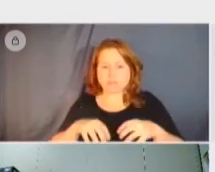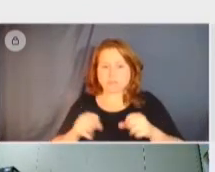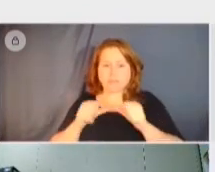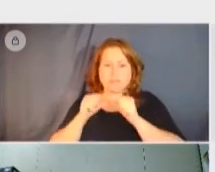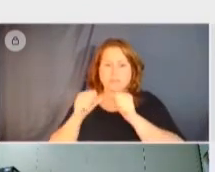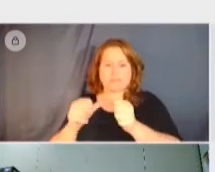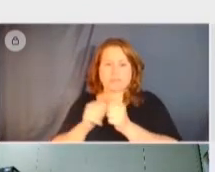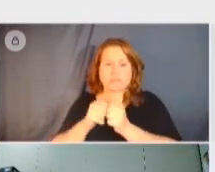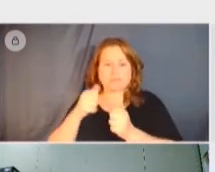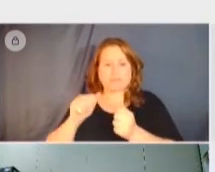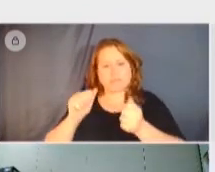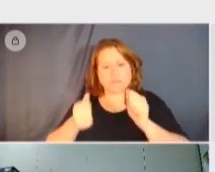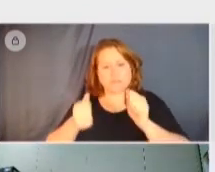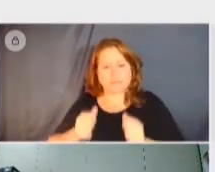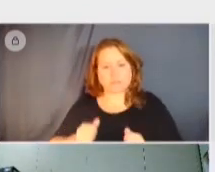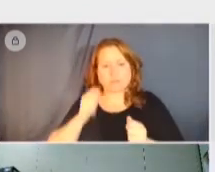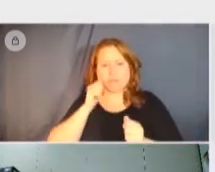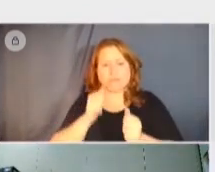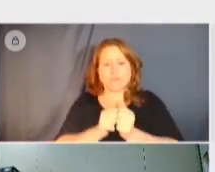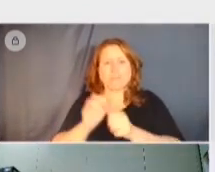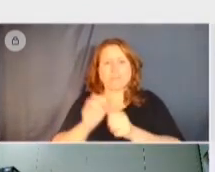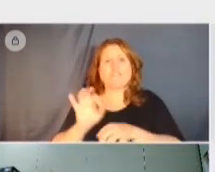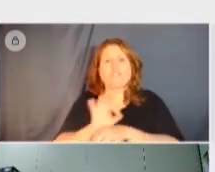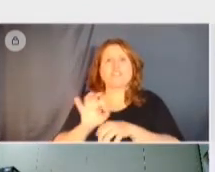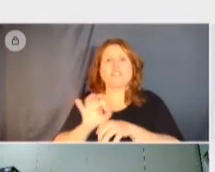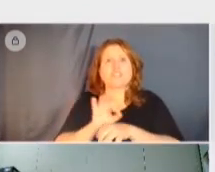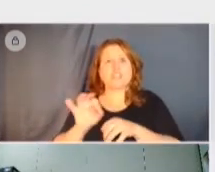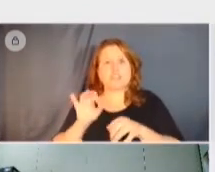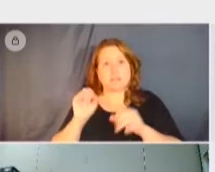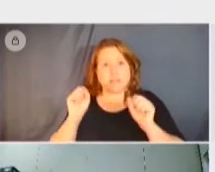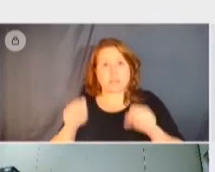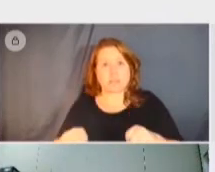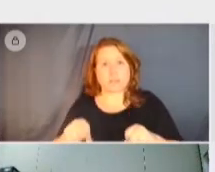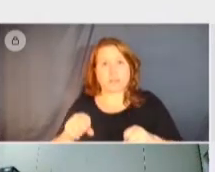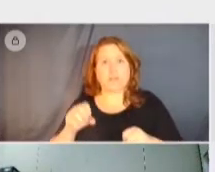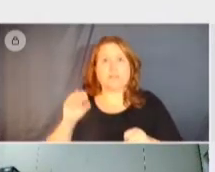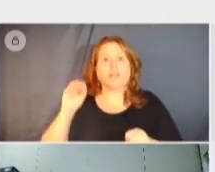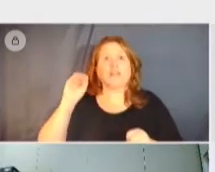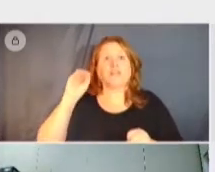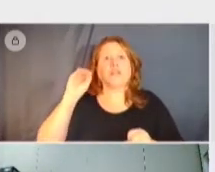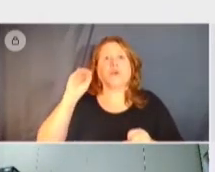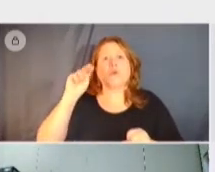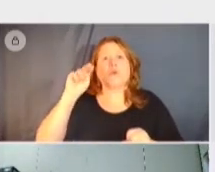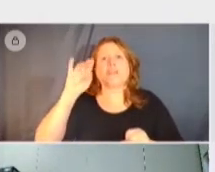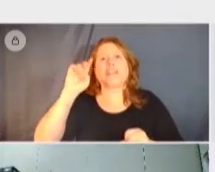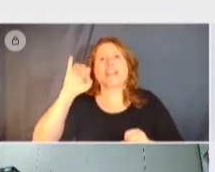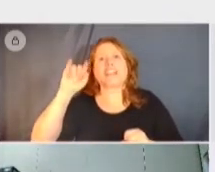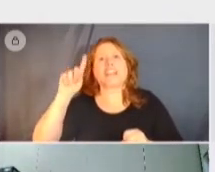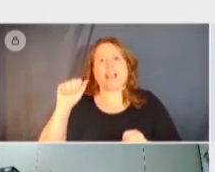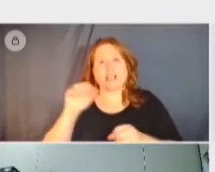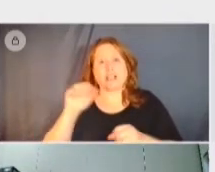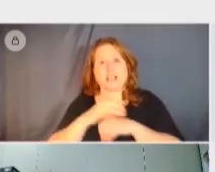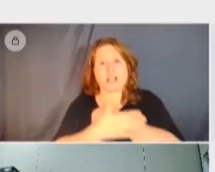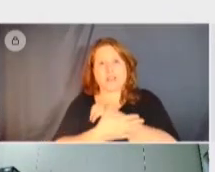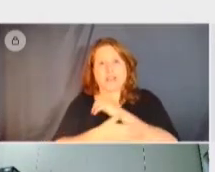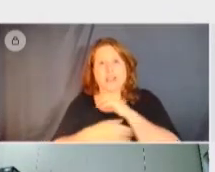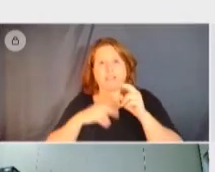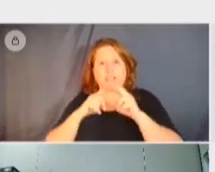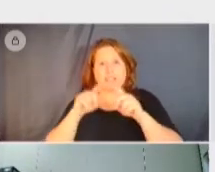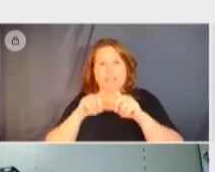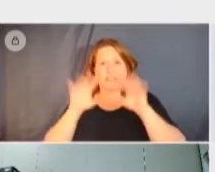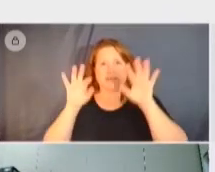quick update on Oneida County. There are now both new Democratic and Republican commissioners in place at the